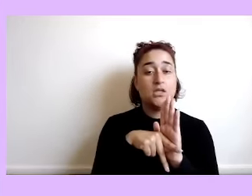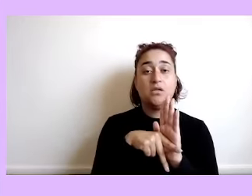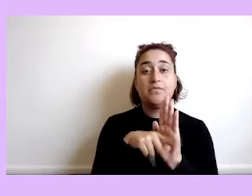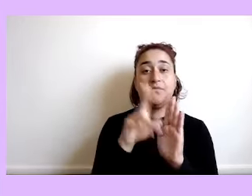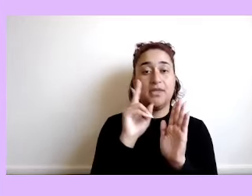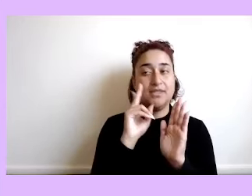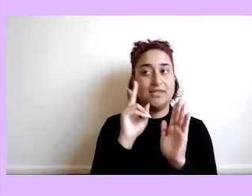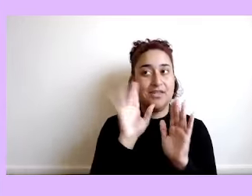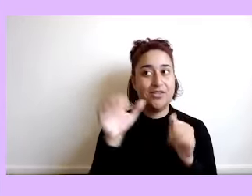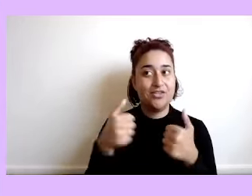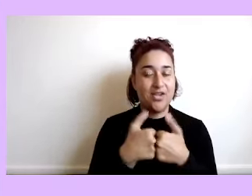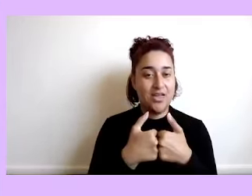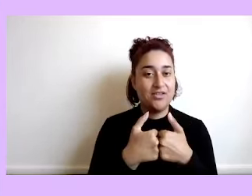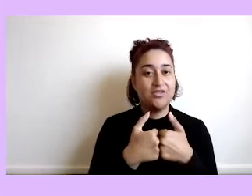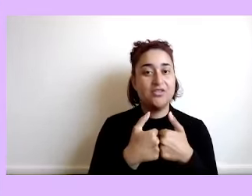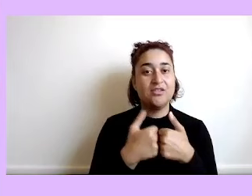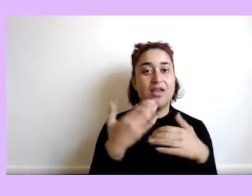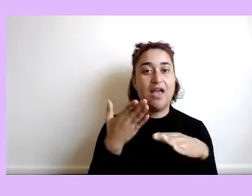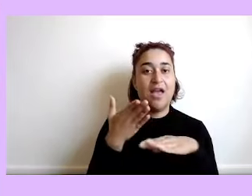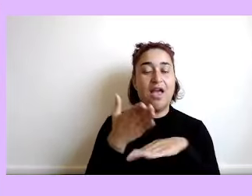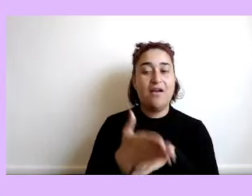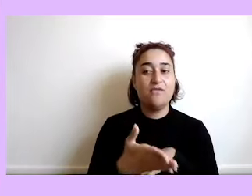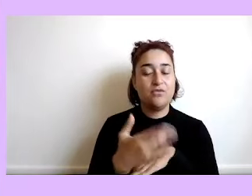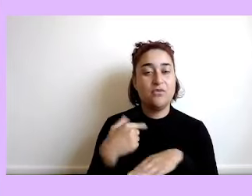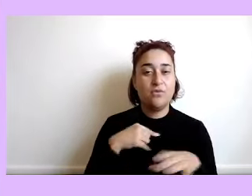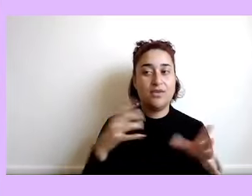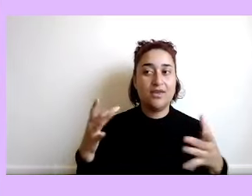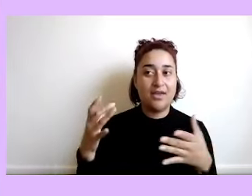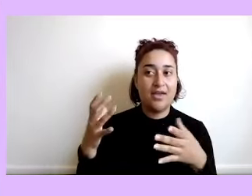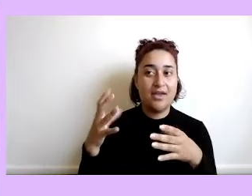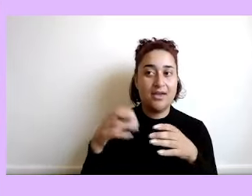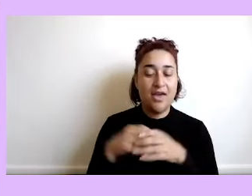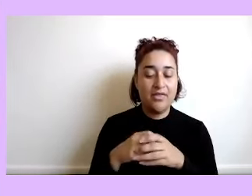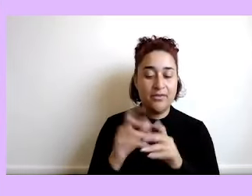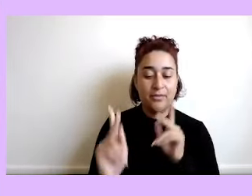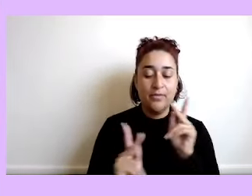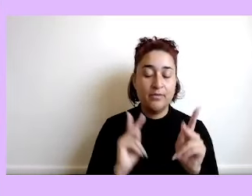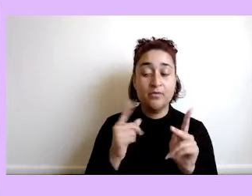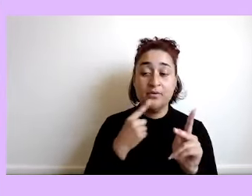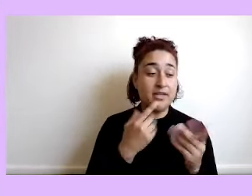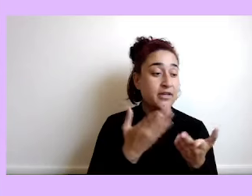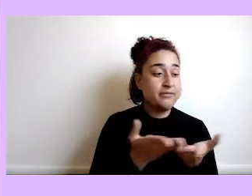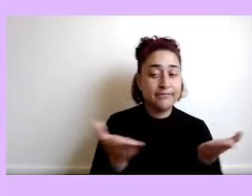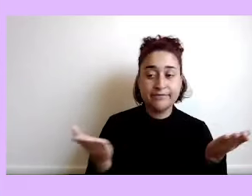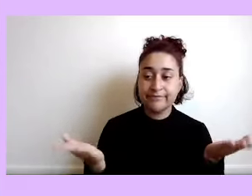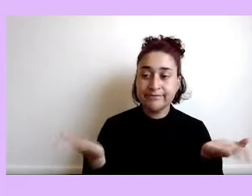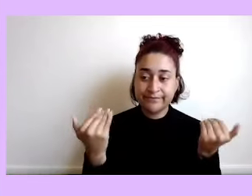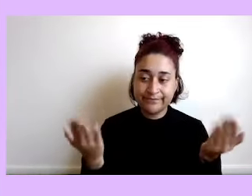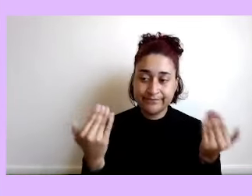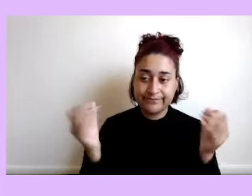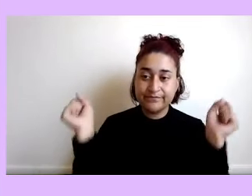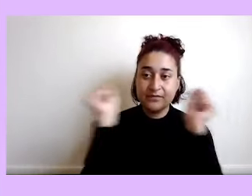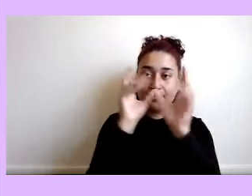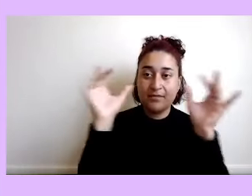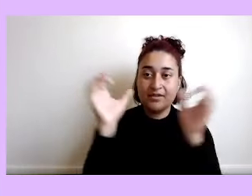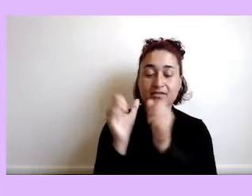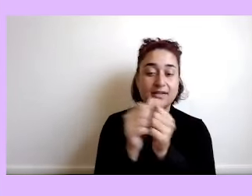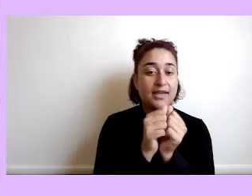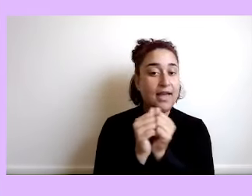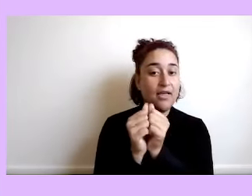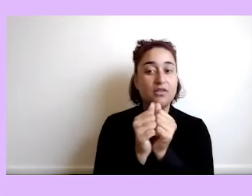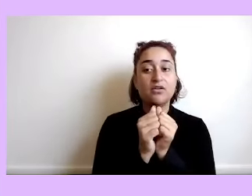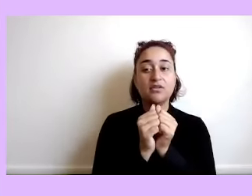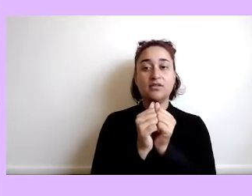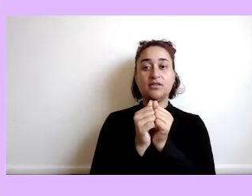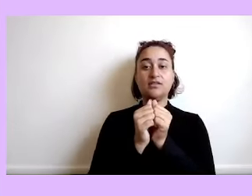the challenge is, you know, after we gather, you know, the people and we say, hey, let's, you know, imagine together, or let's cast this